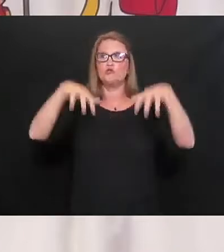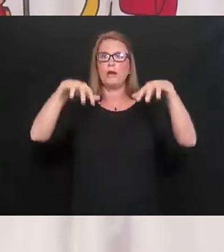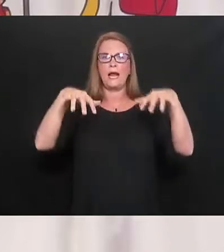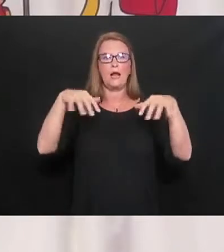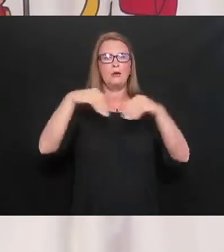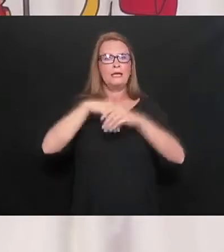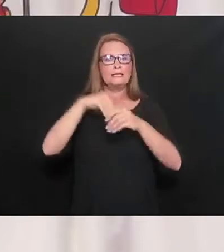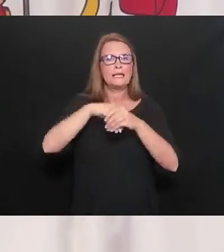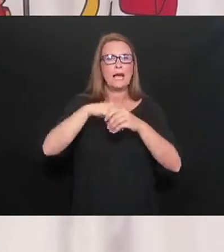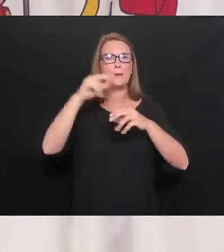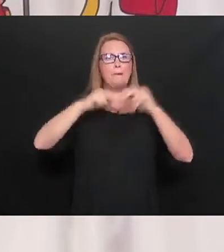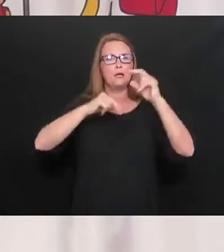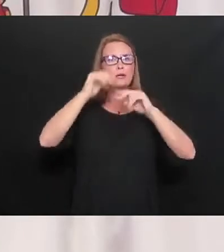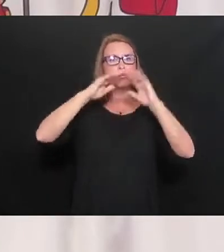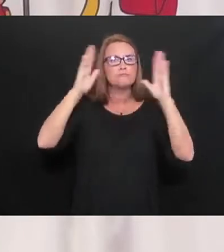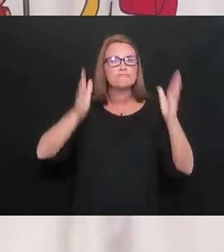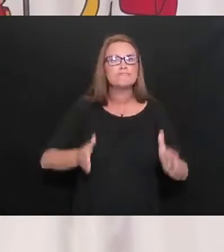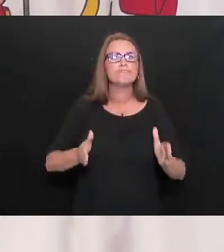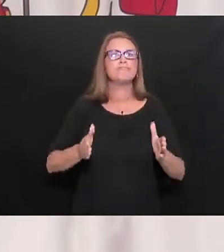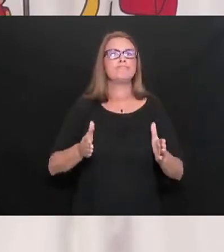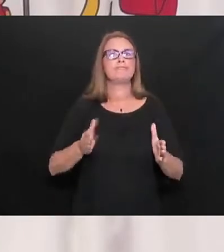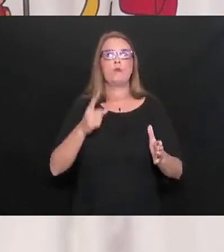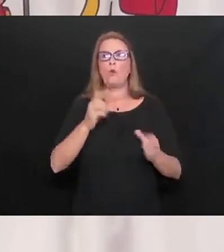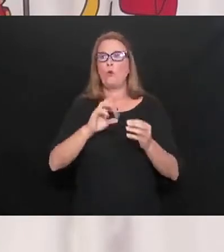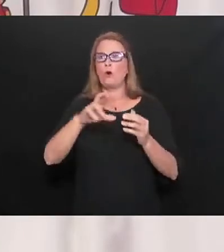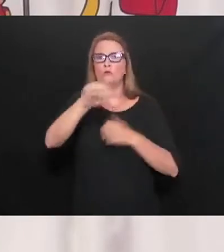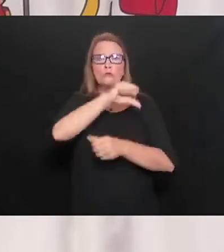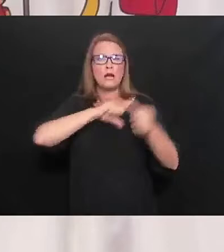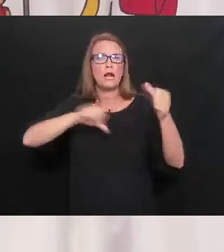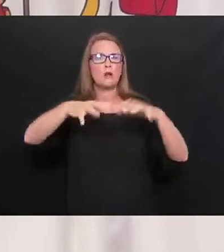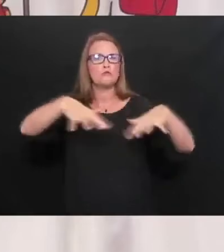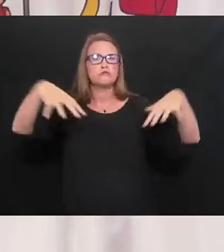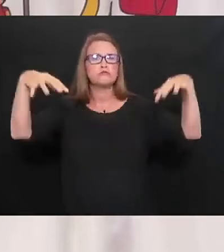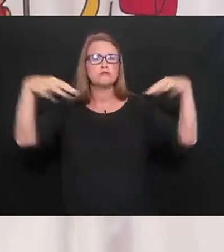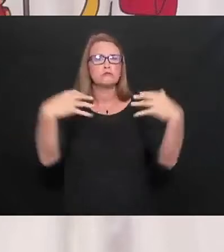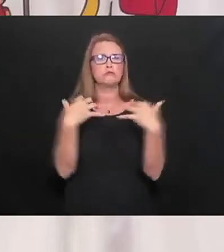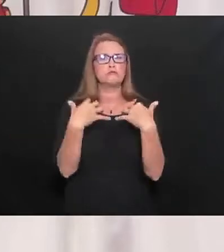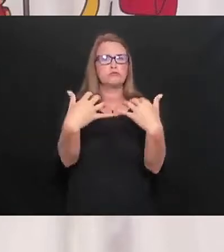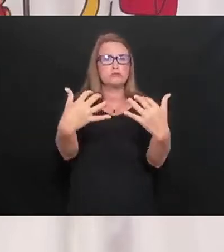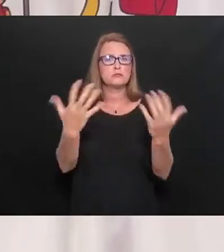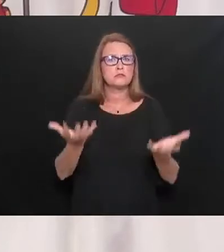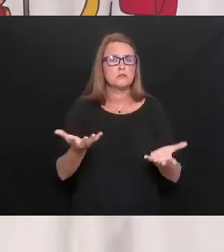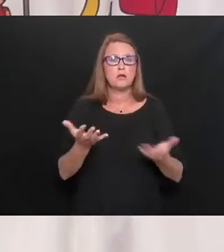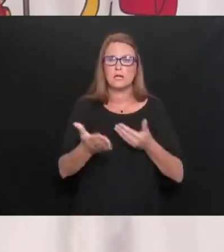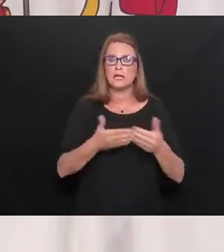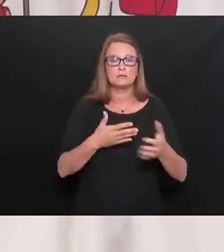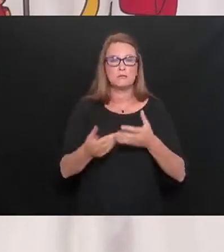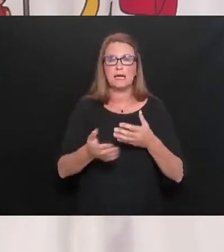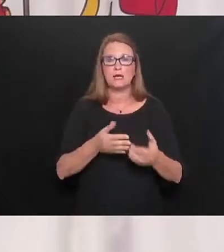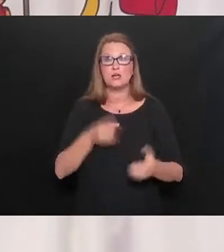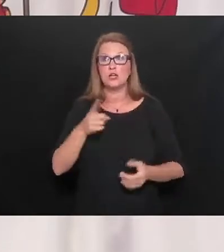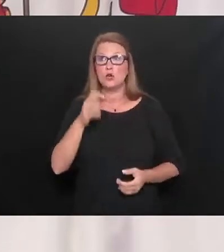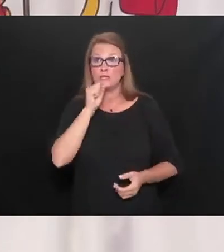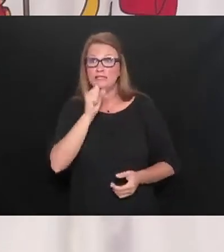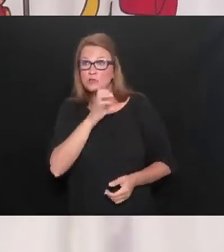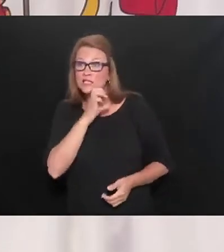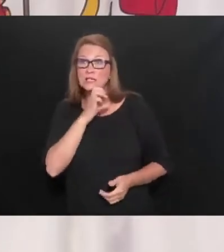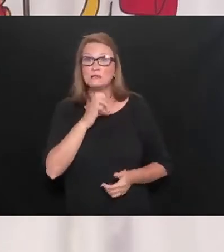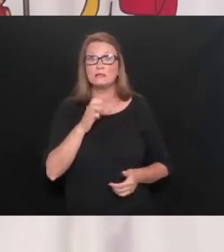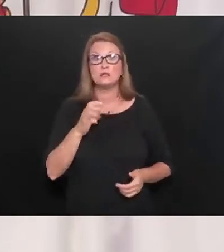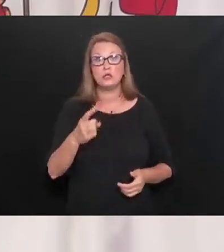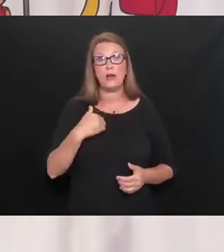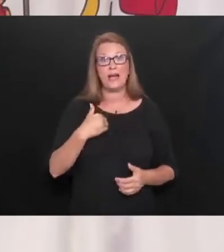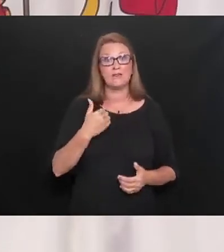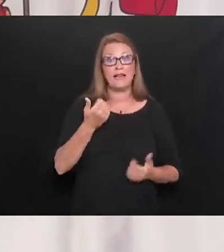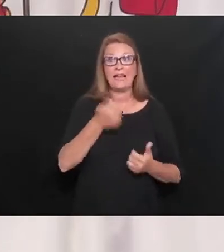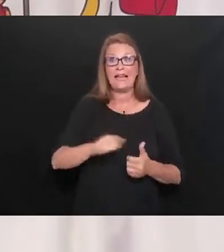indoors especially, if you're in a crowd of people and everything and you're compromised by age or diabetes or anything, you